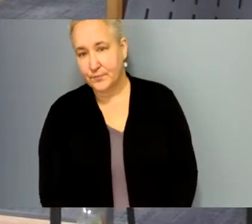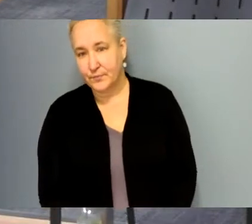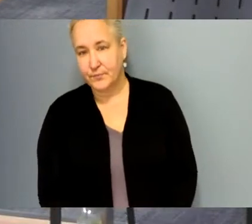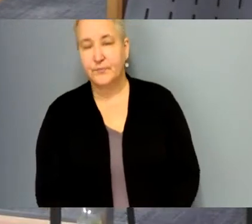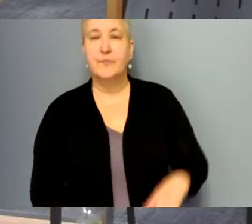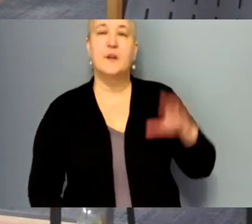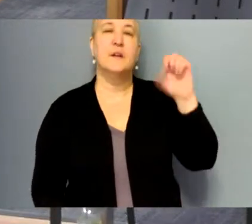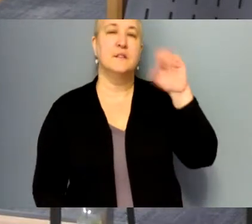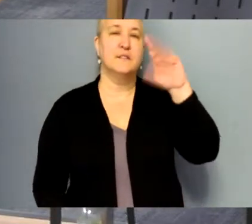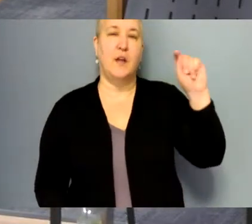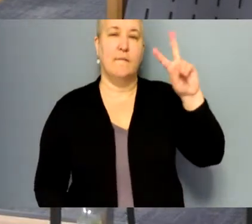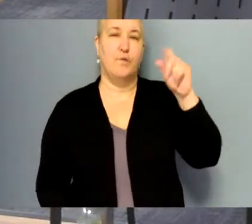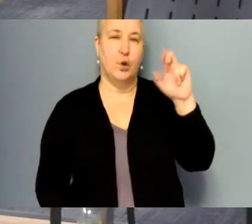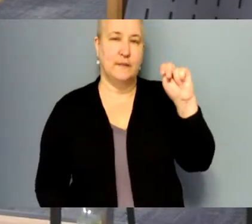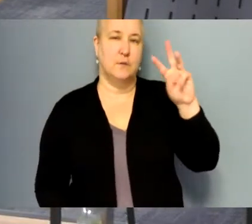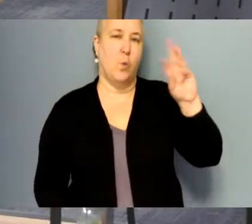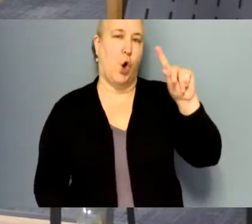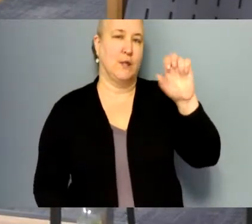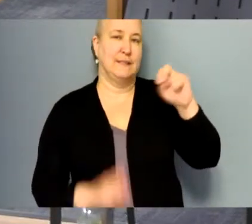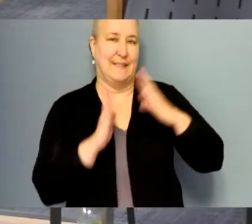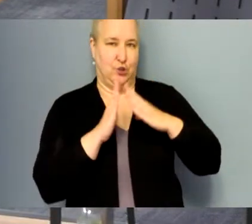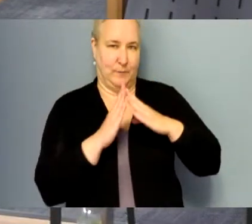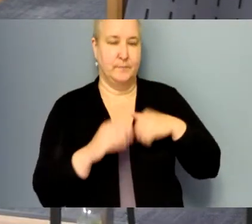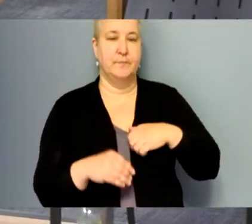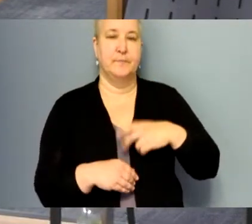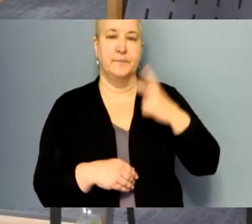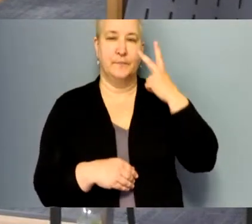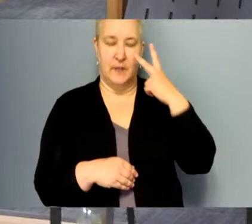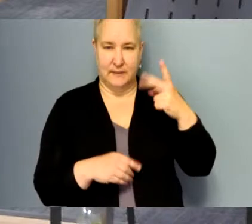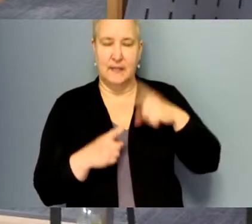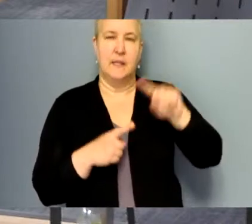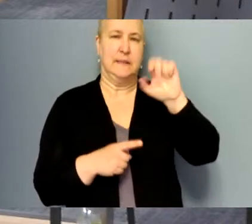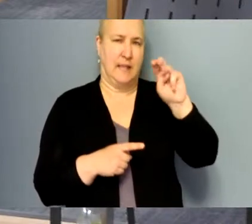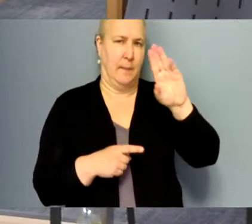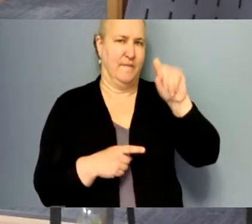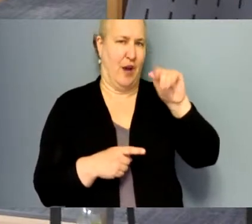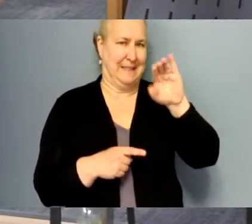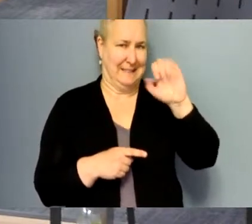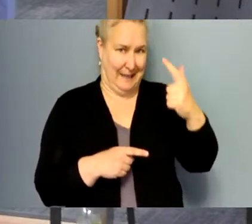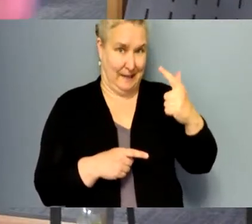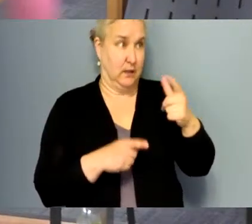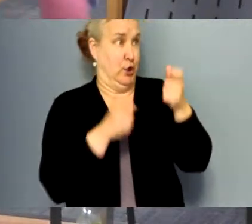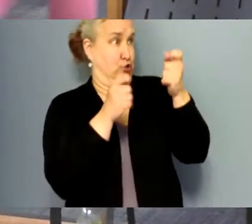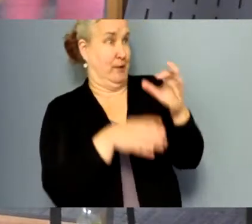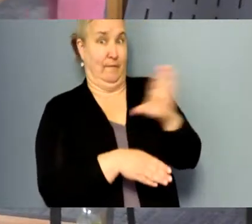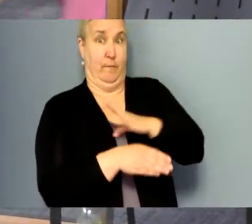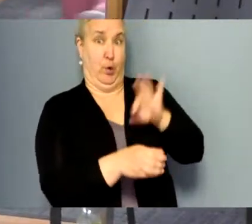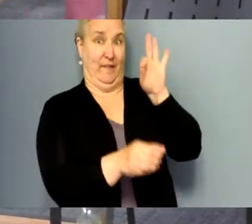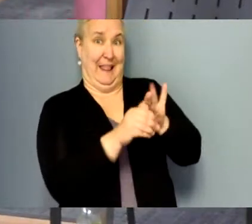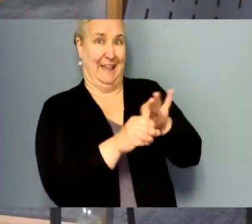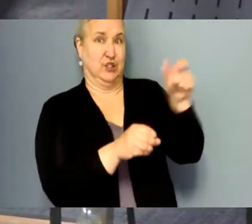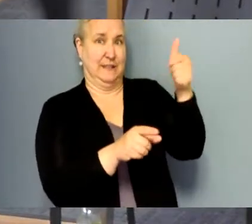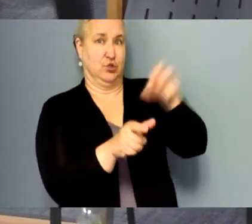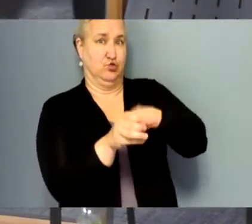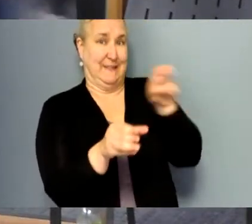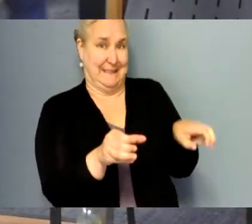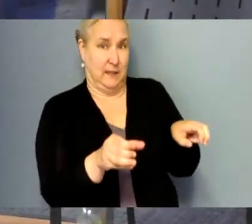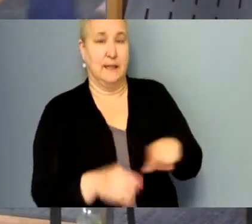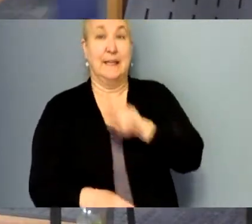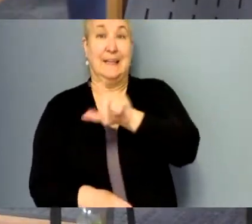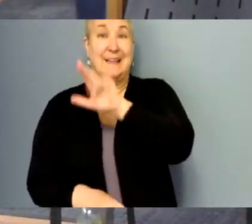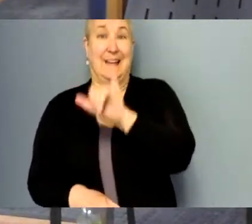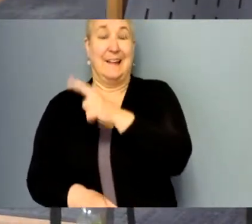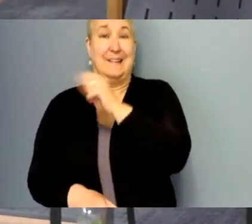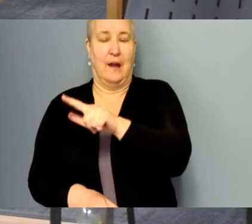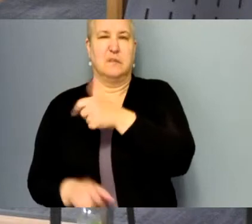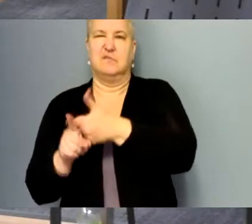Scott Vogan, Warrington Township. I see that Tom Freitag has resigned as Director of the Board of Elections. Kelly Gale is